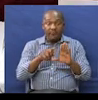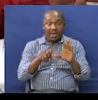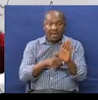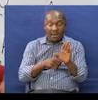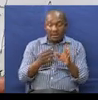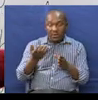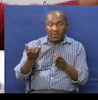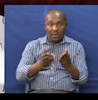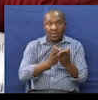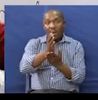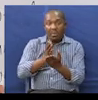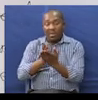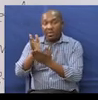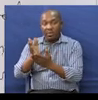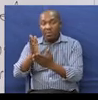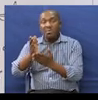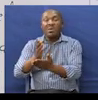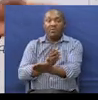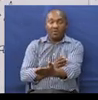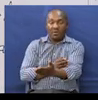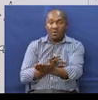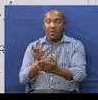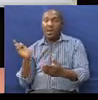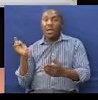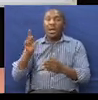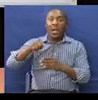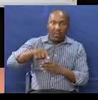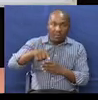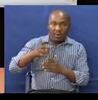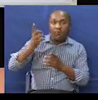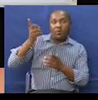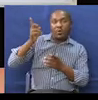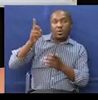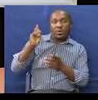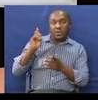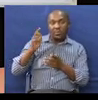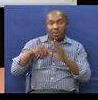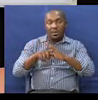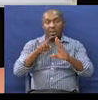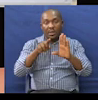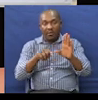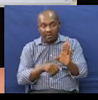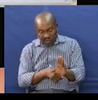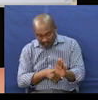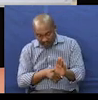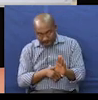passed through before the coming of colonialists in Africa. And later on, we are going